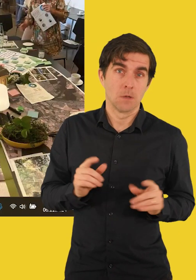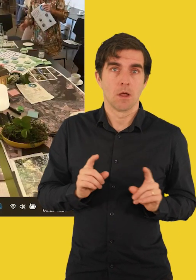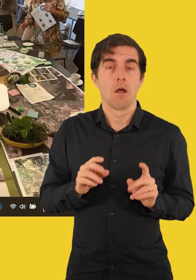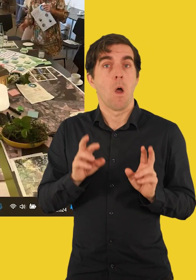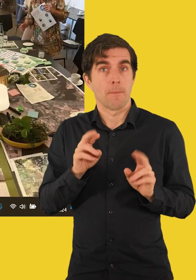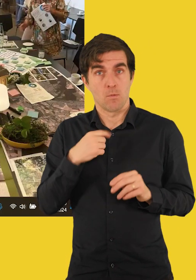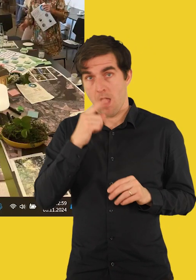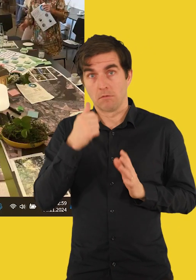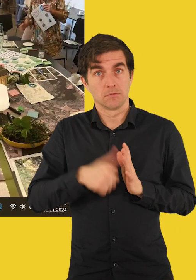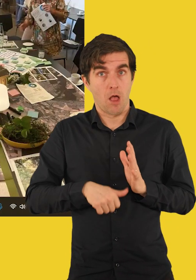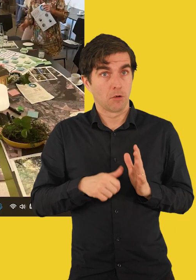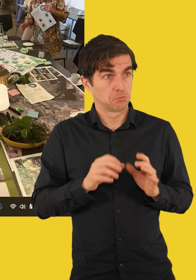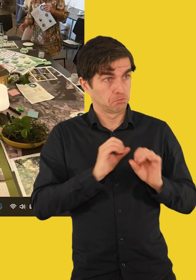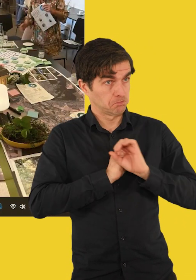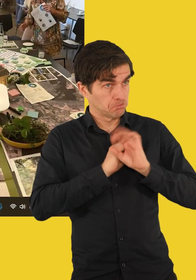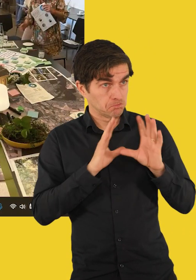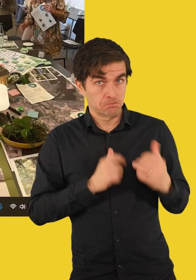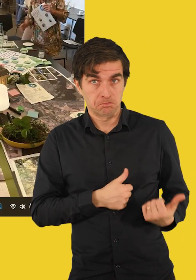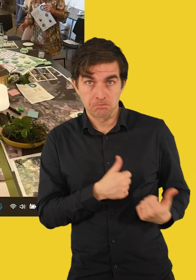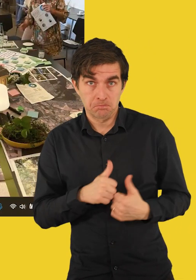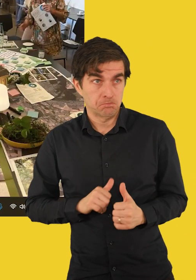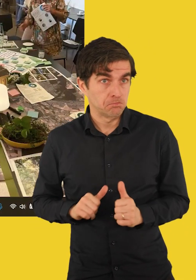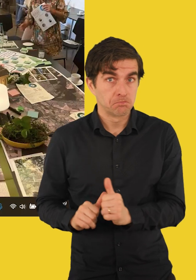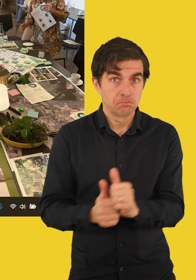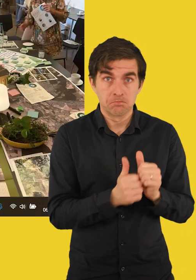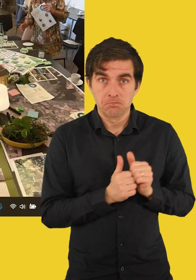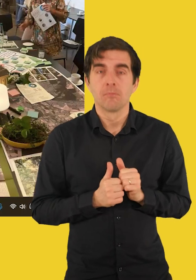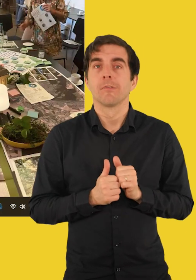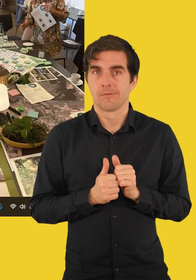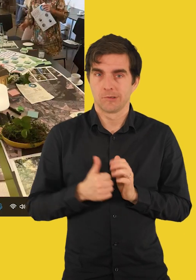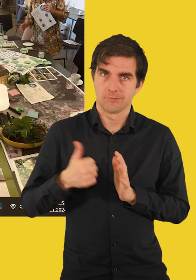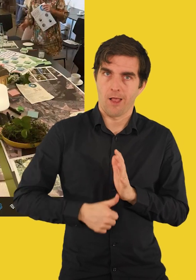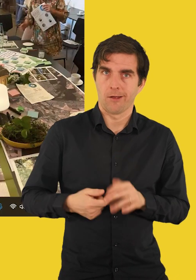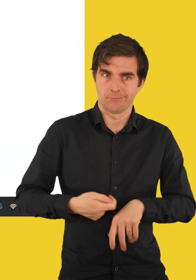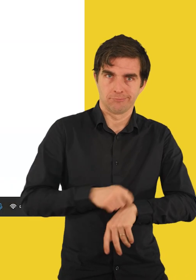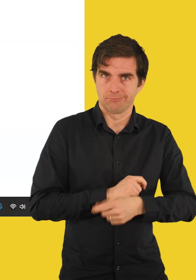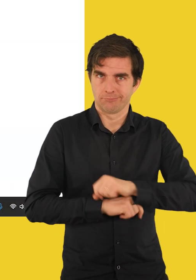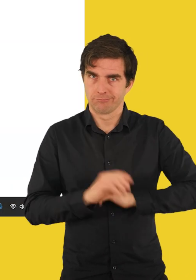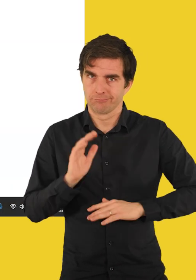and hopefully we can now start implementing those things.